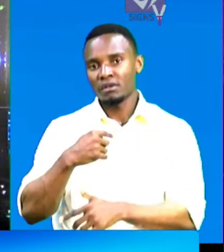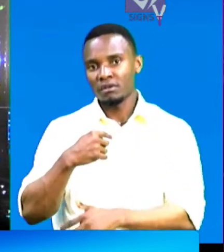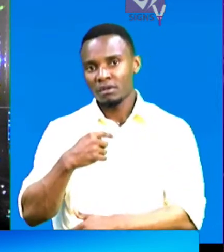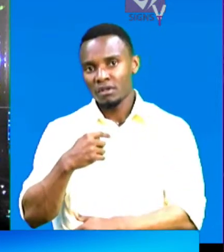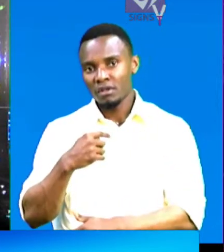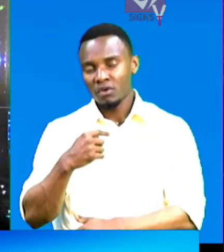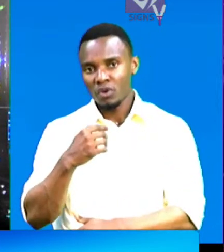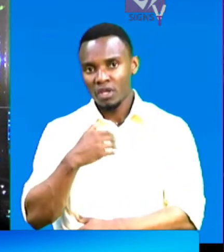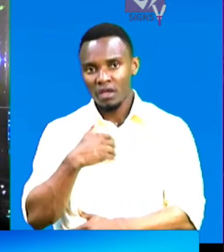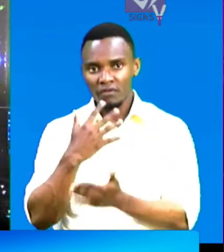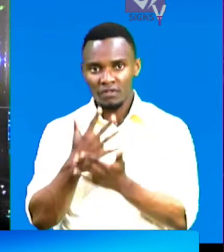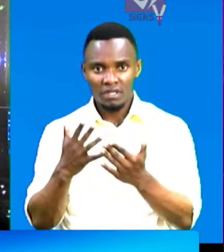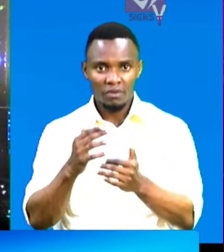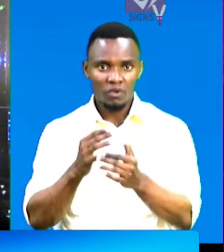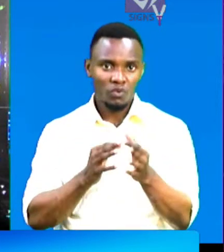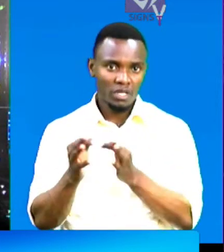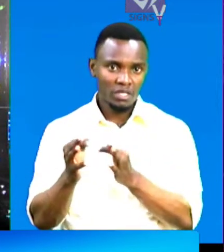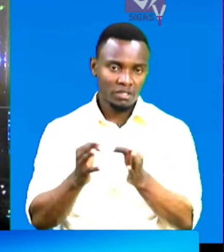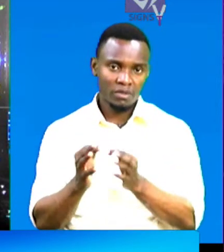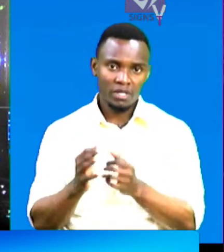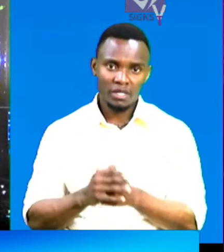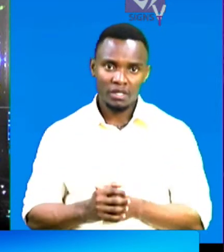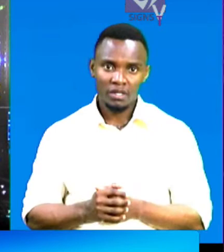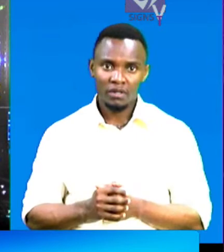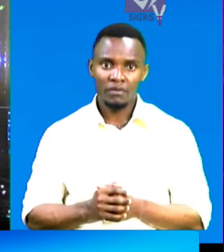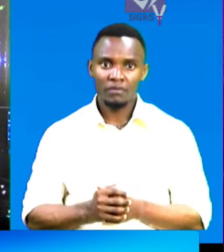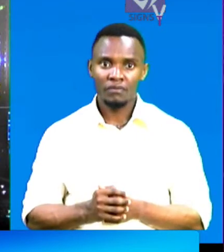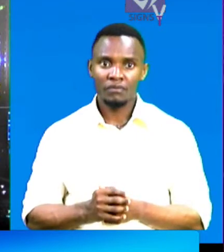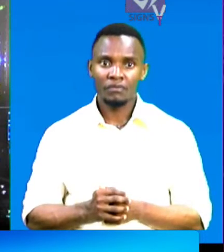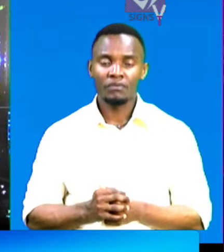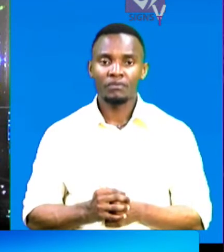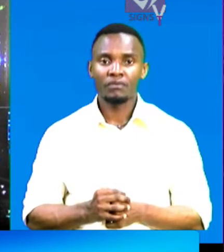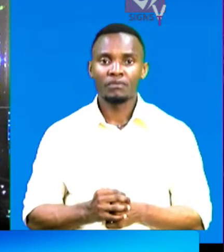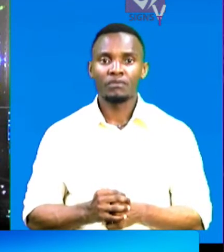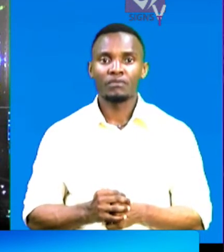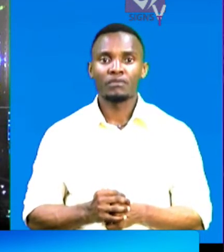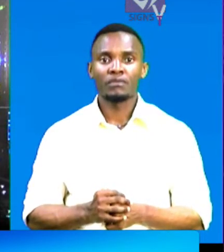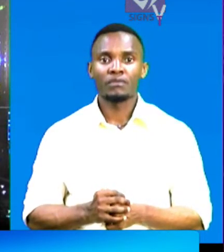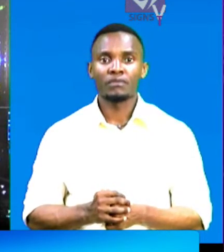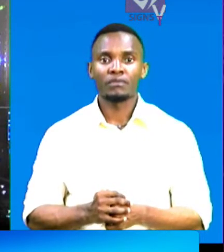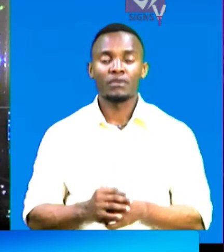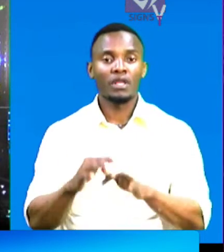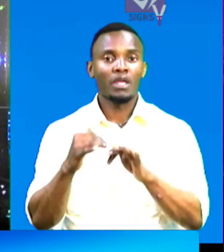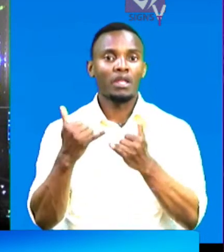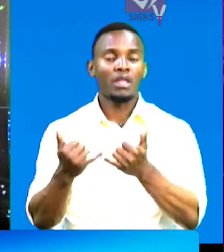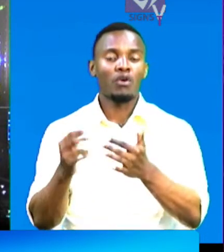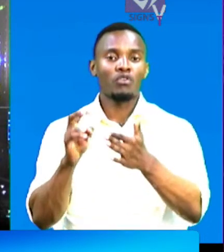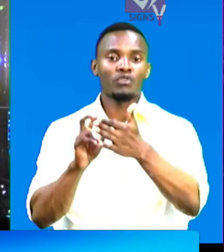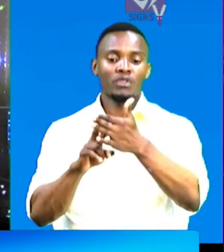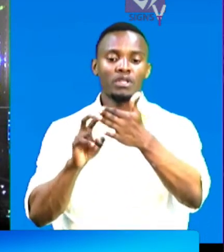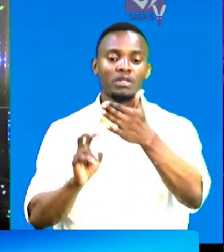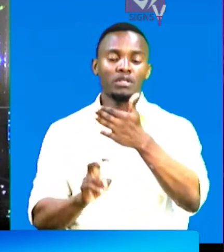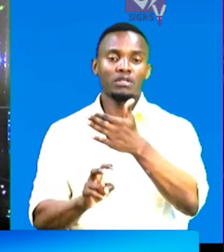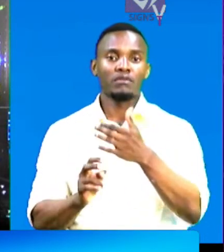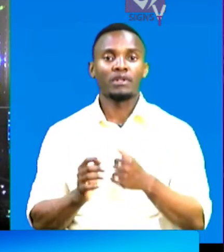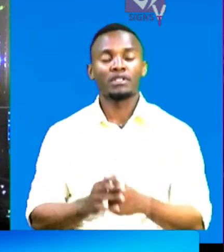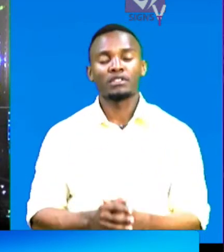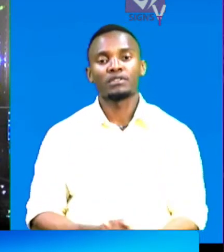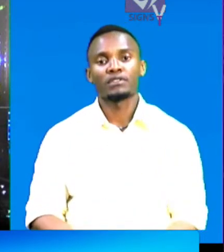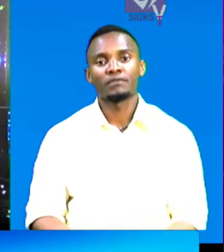about as we proceed. So let's look at the disadvantages.